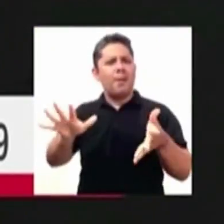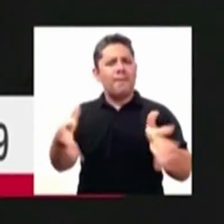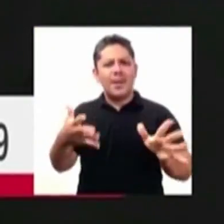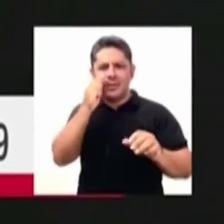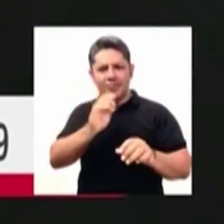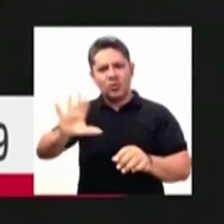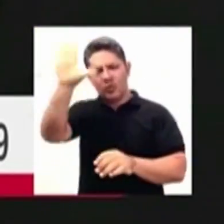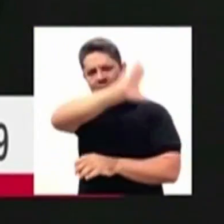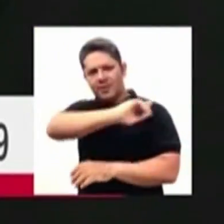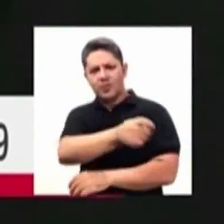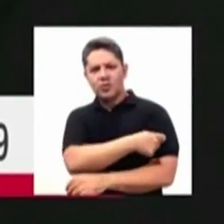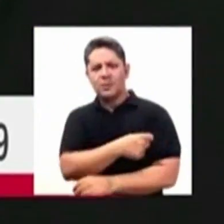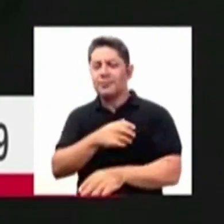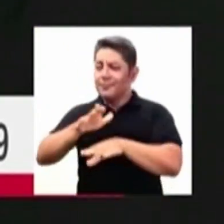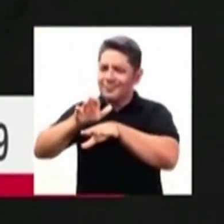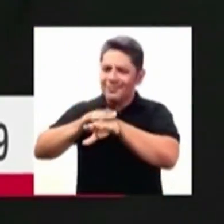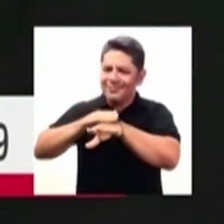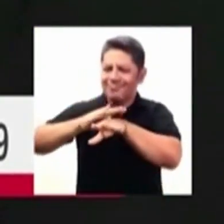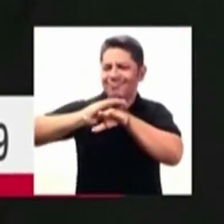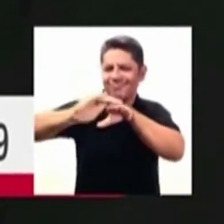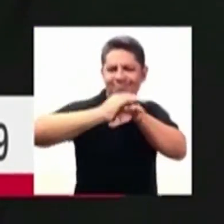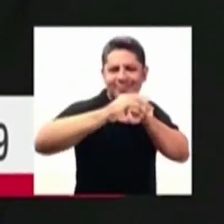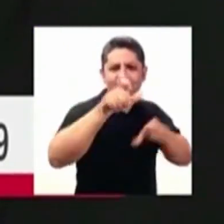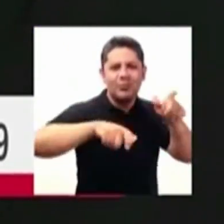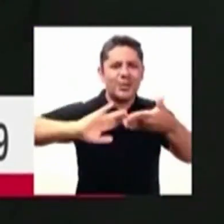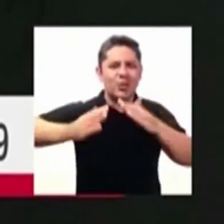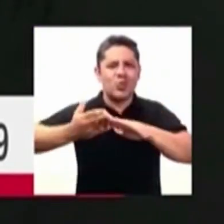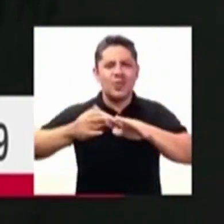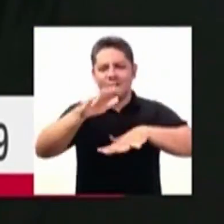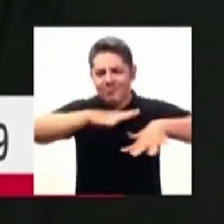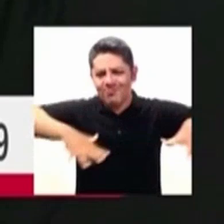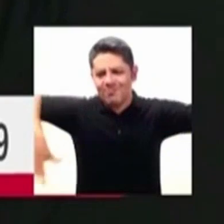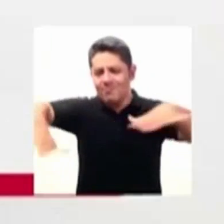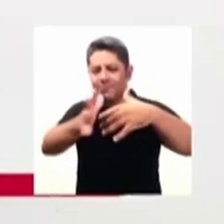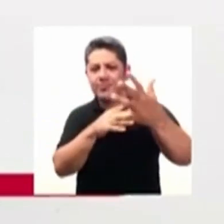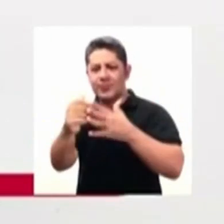any biological provided in the National Vaccination Plan.